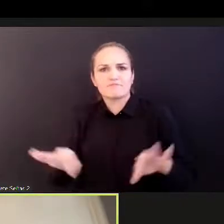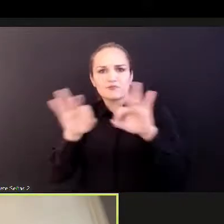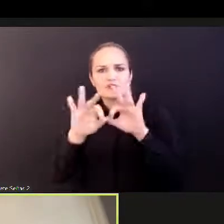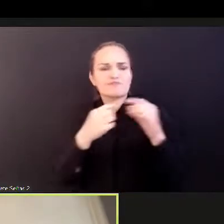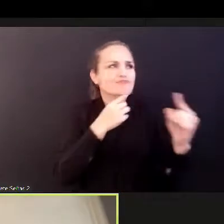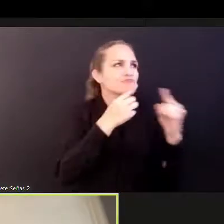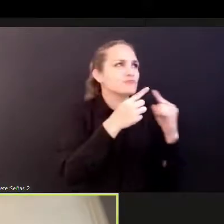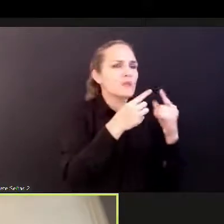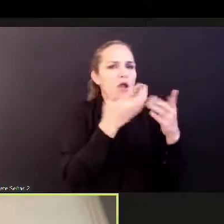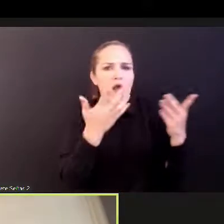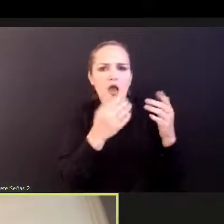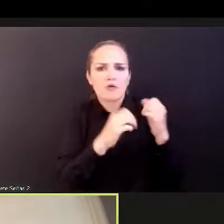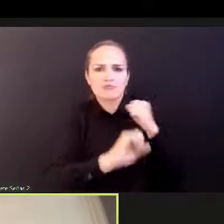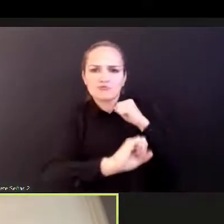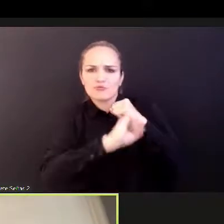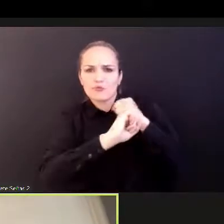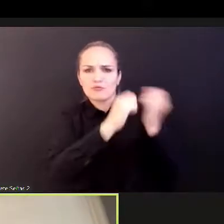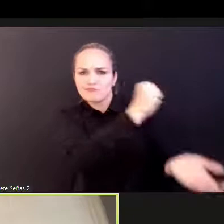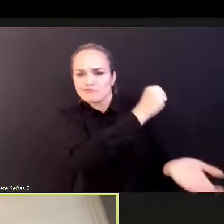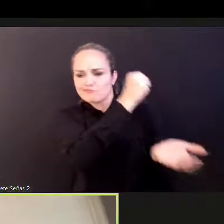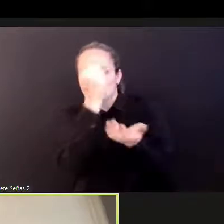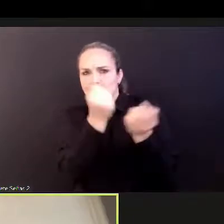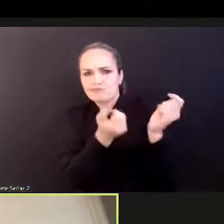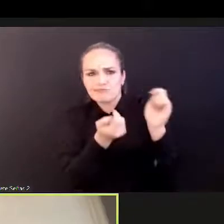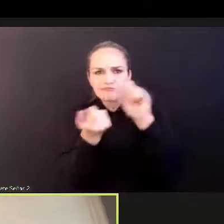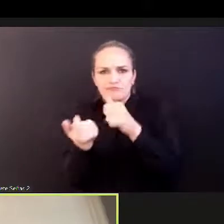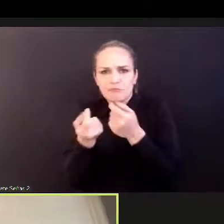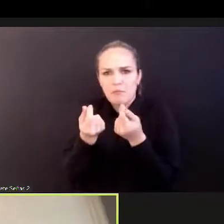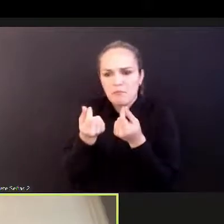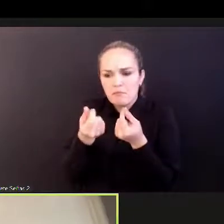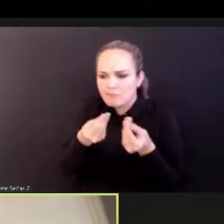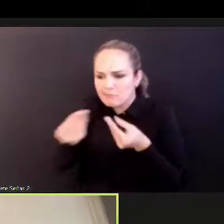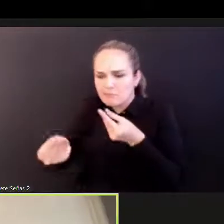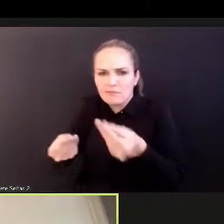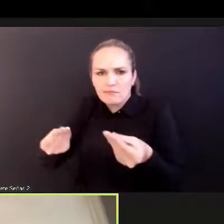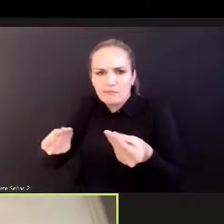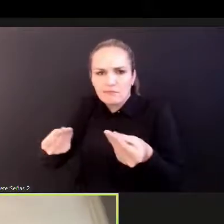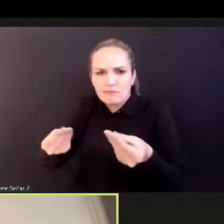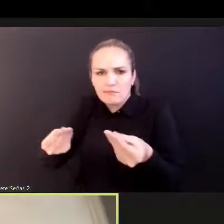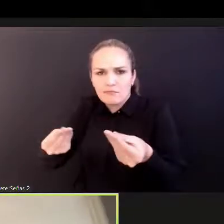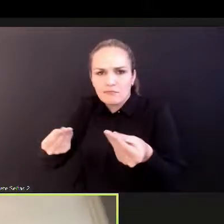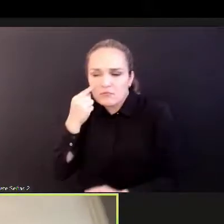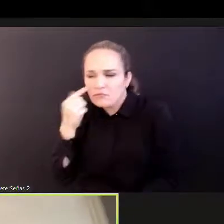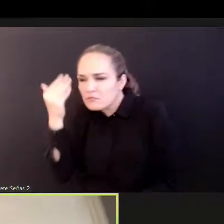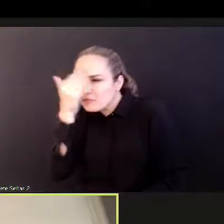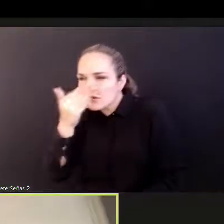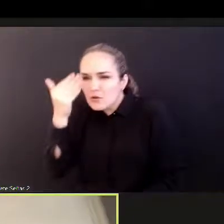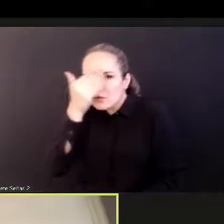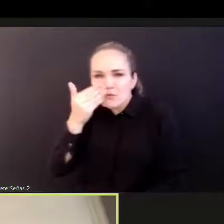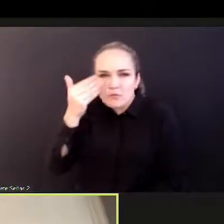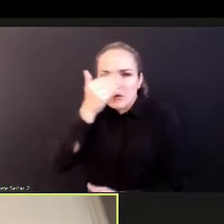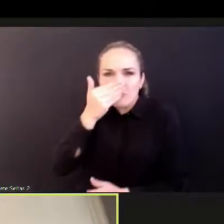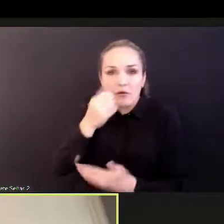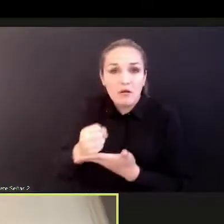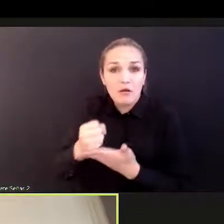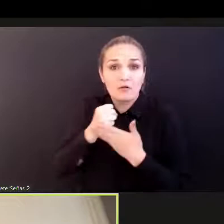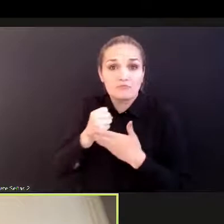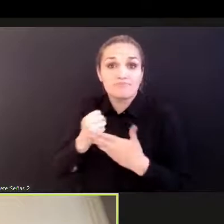what I understand. So there's a lot that's happening, and there things are moving fast. But I would agree with Rupa, the